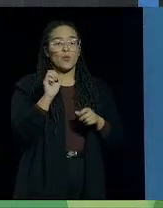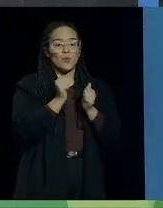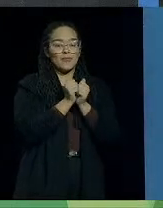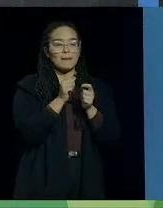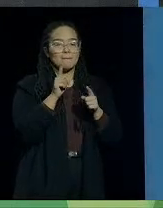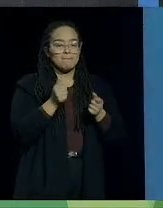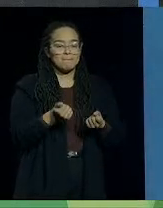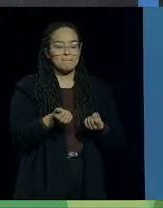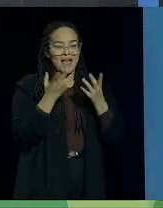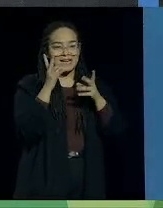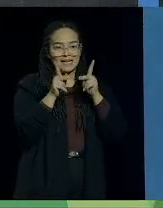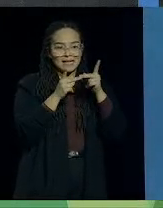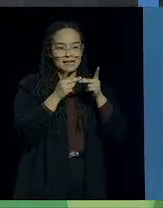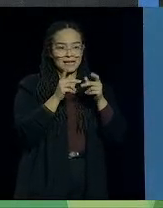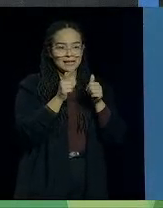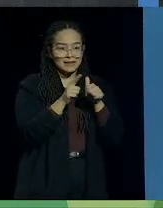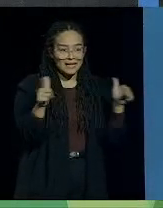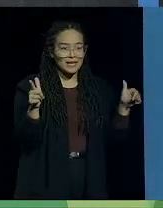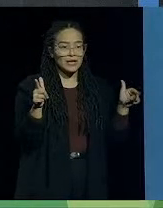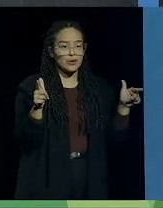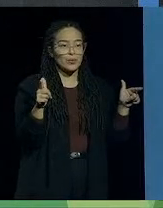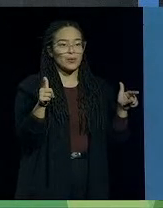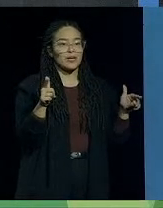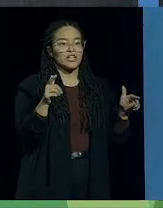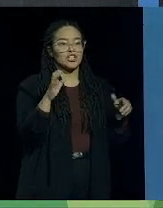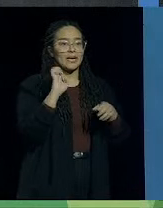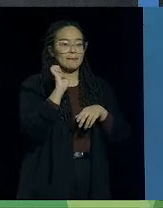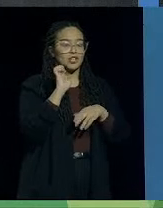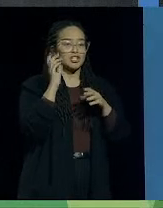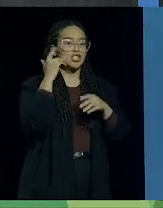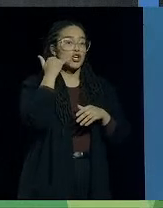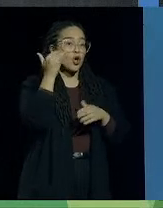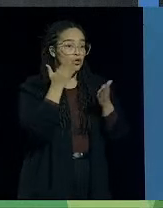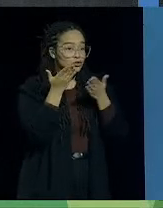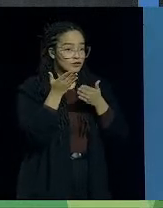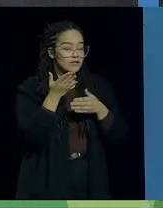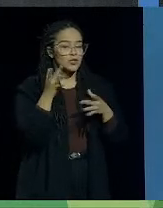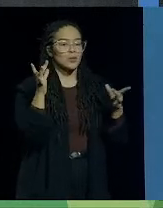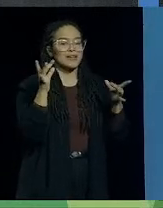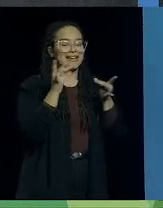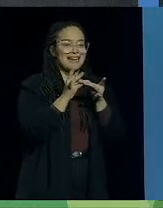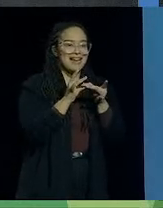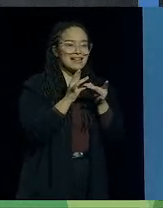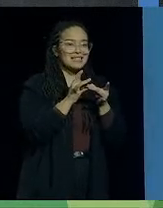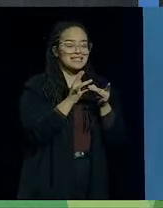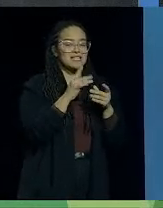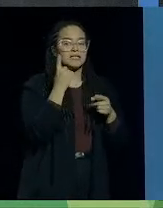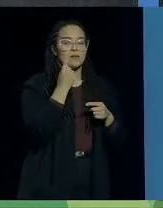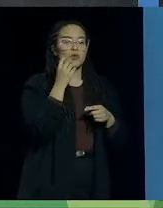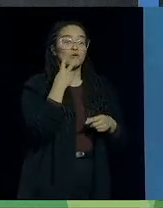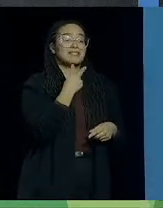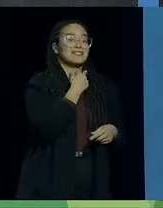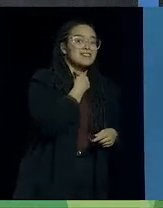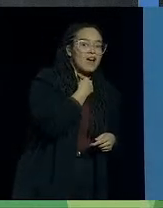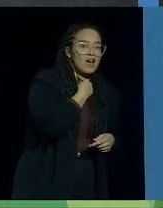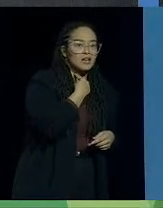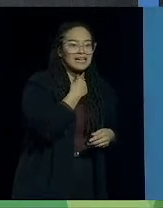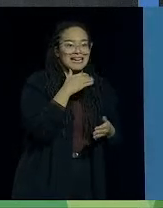established another AI-based service which connects a person trapped in a stalled elevator with our service